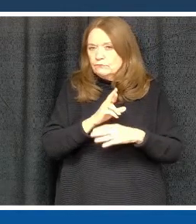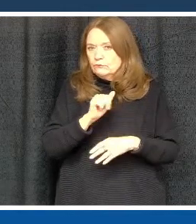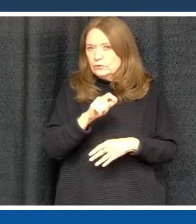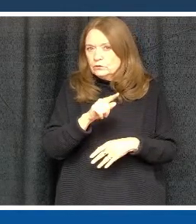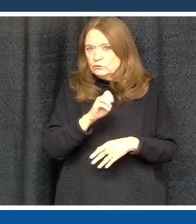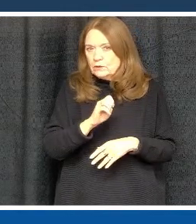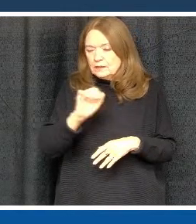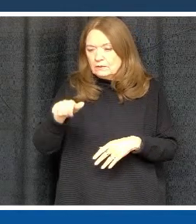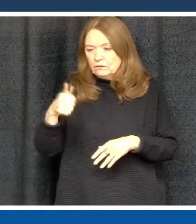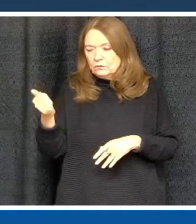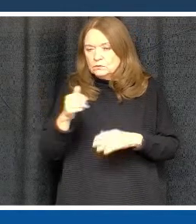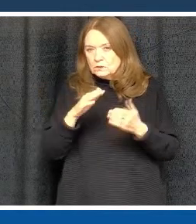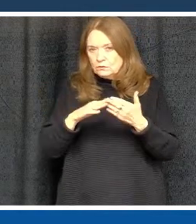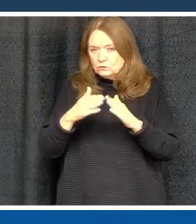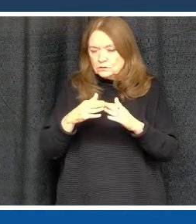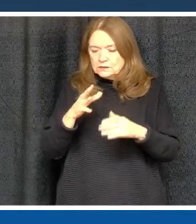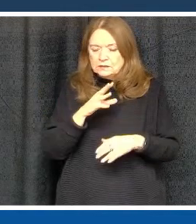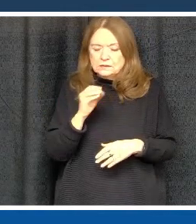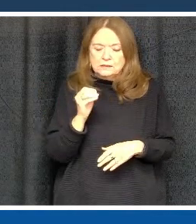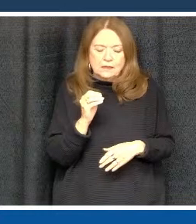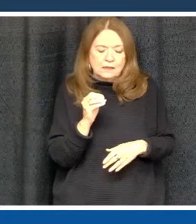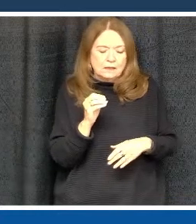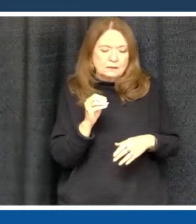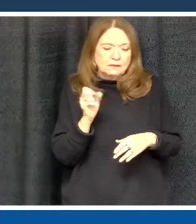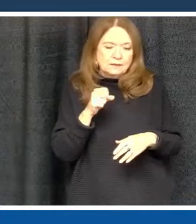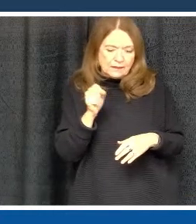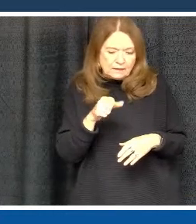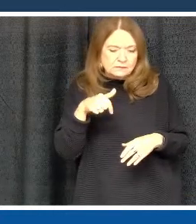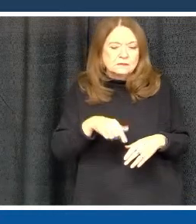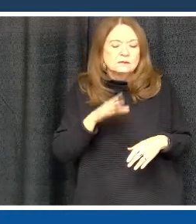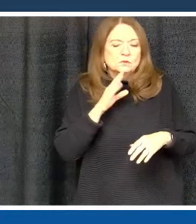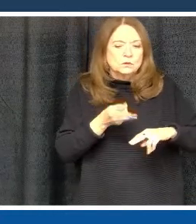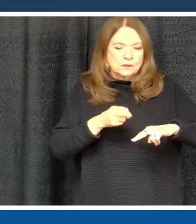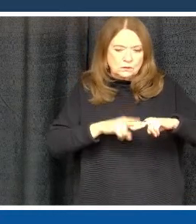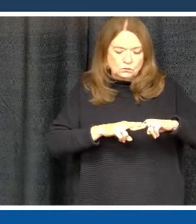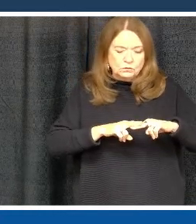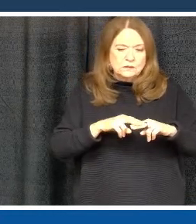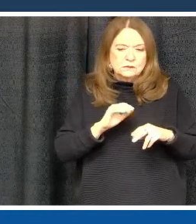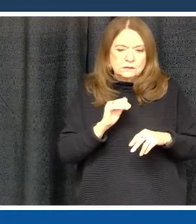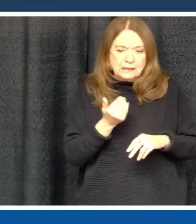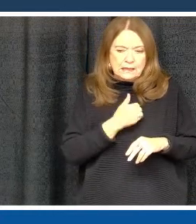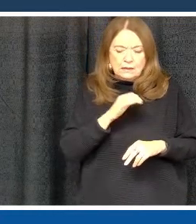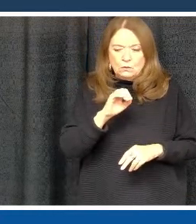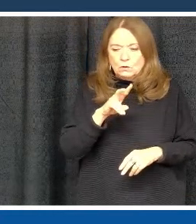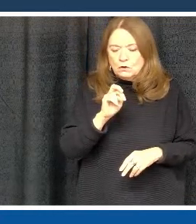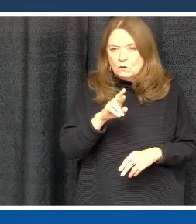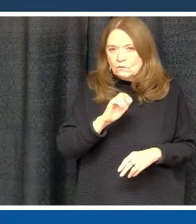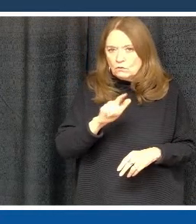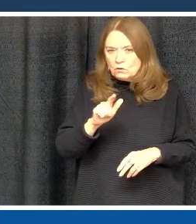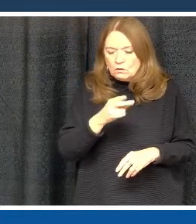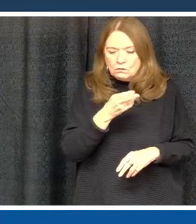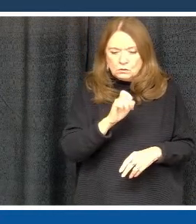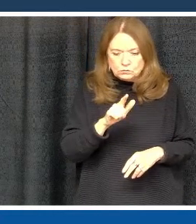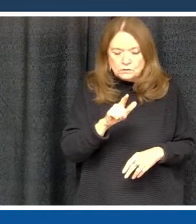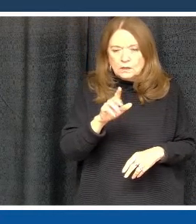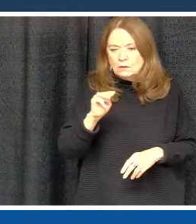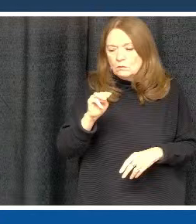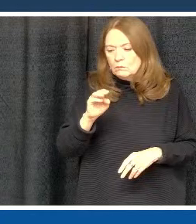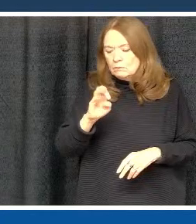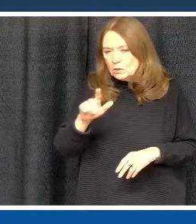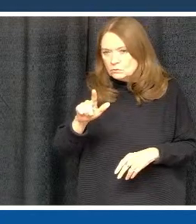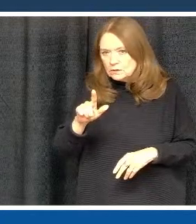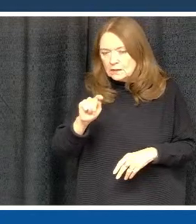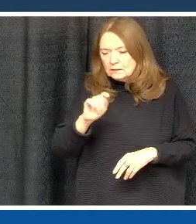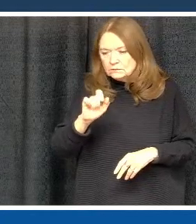in those other cities. And while, yes, this would increase our overall hotel motel tax rate